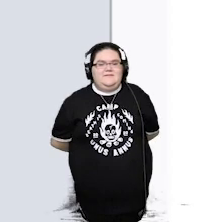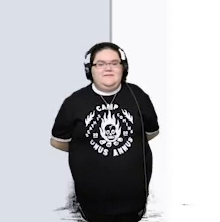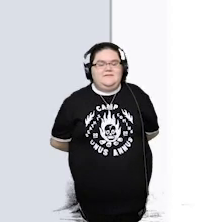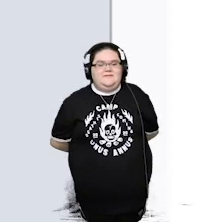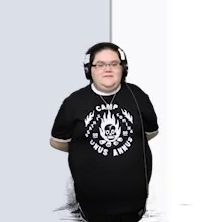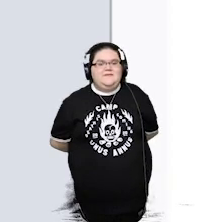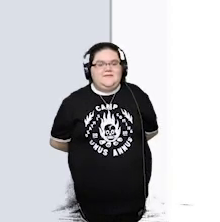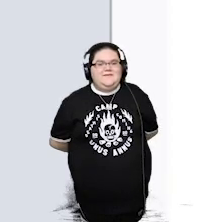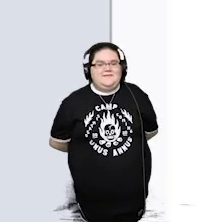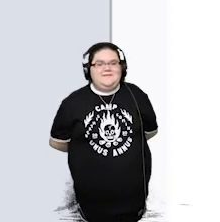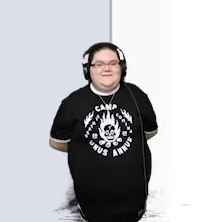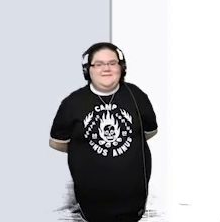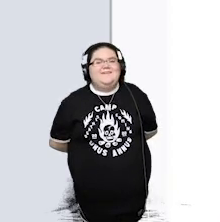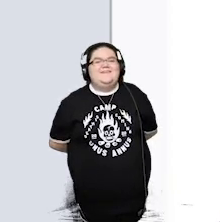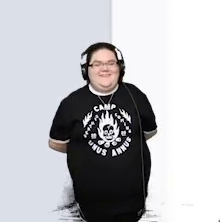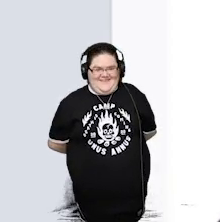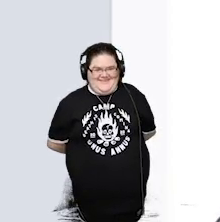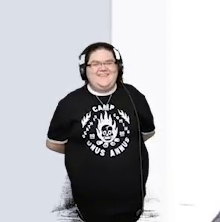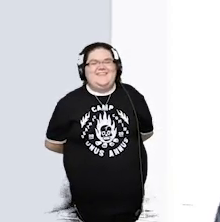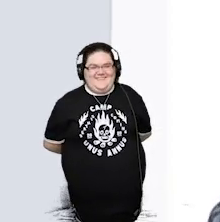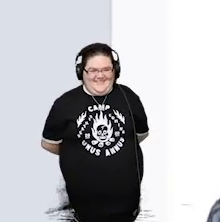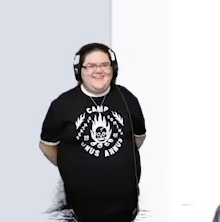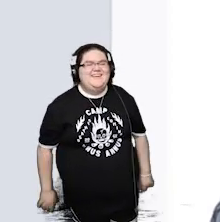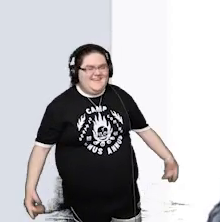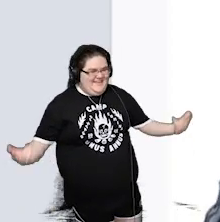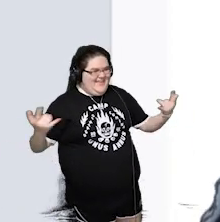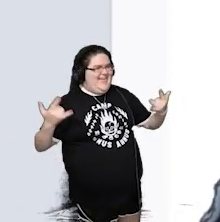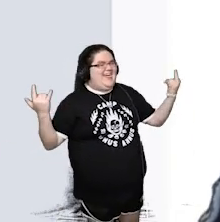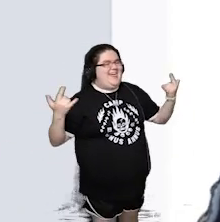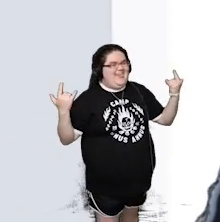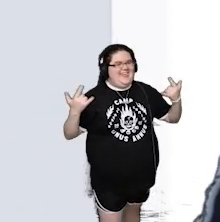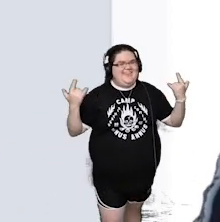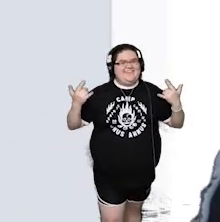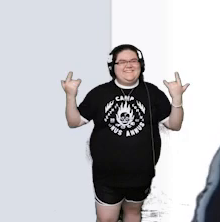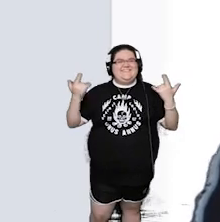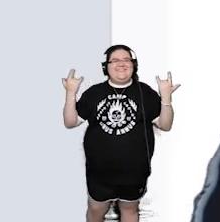number of you guys watching Sidemen content and Sidemen videos is through the roof.